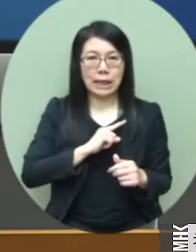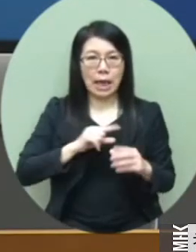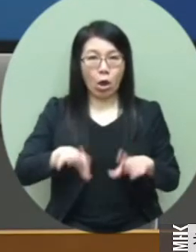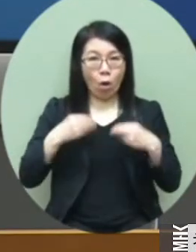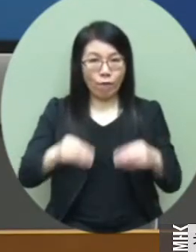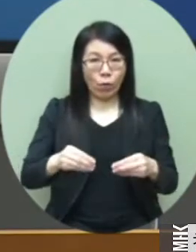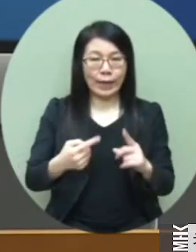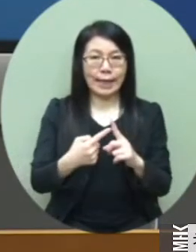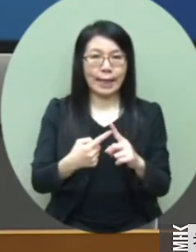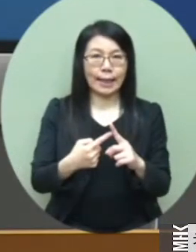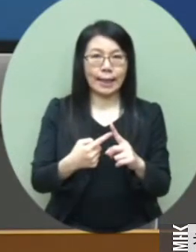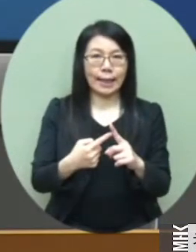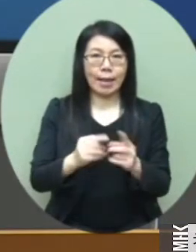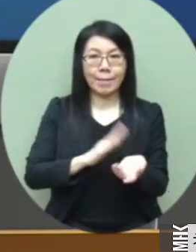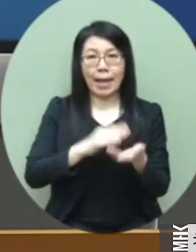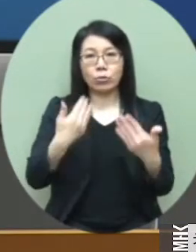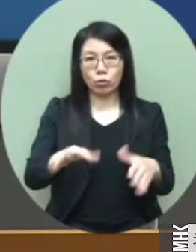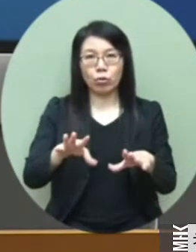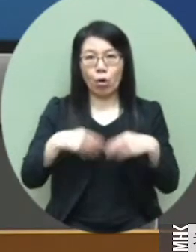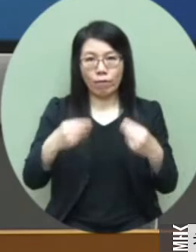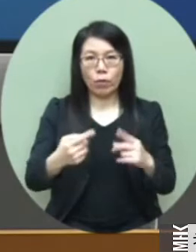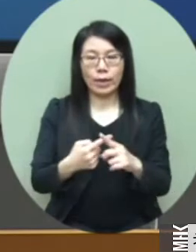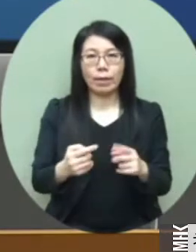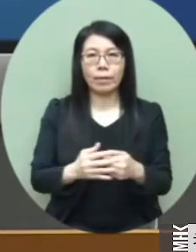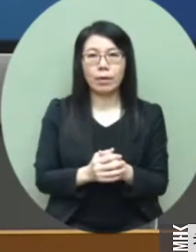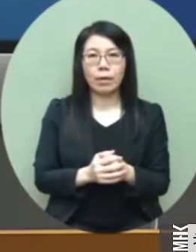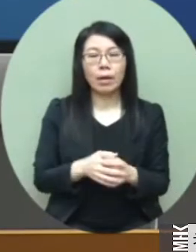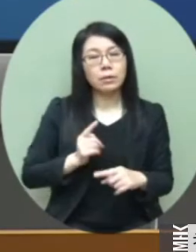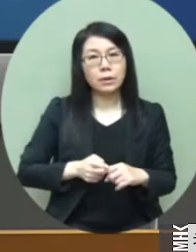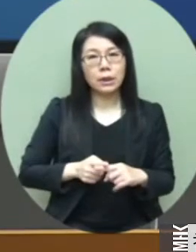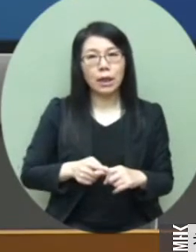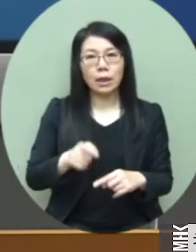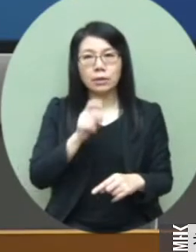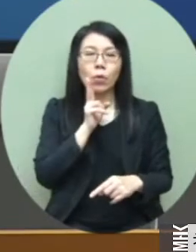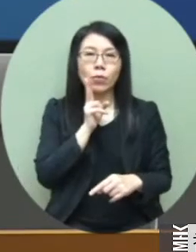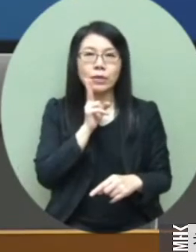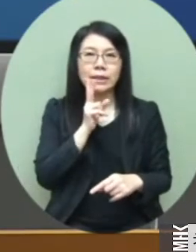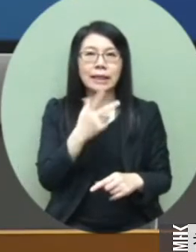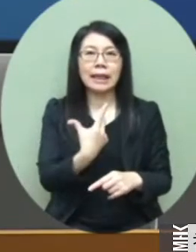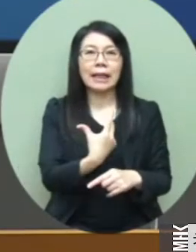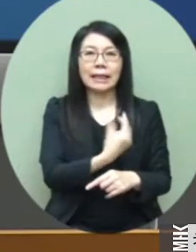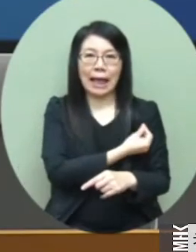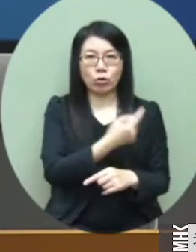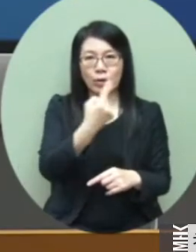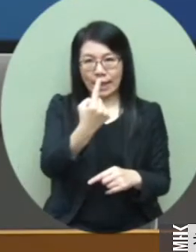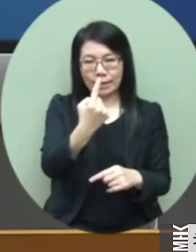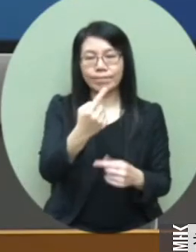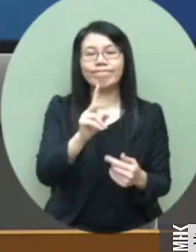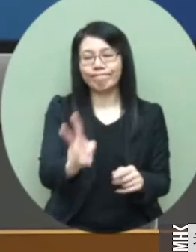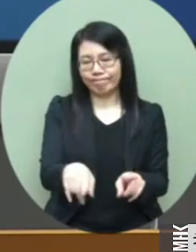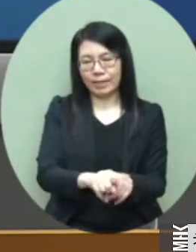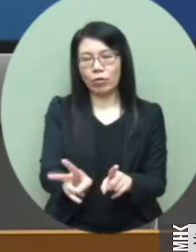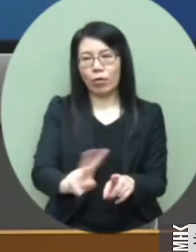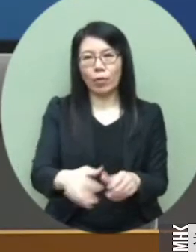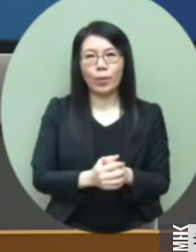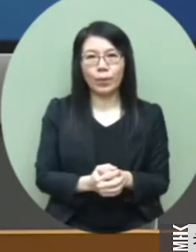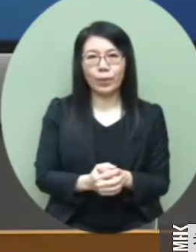It's like you have taken one dose of vaccine, okay? So if you have